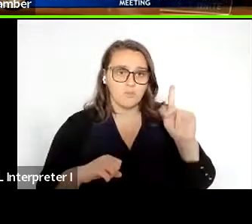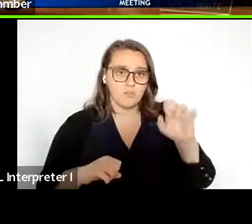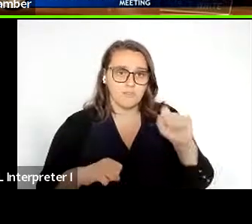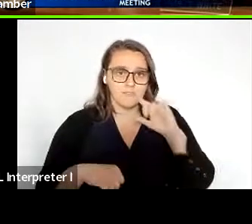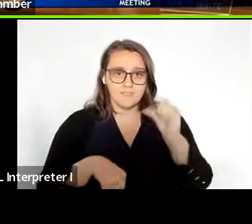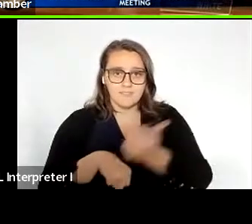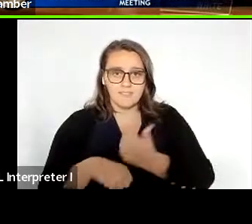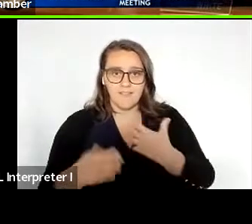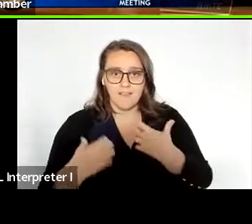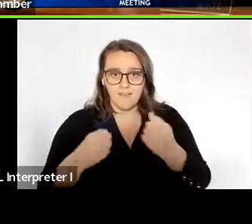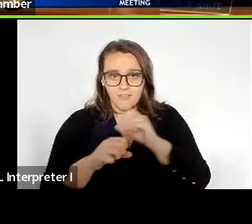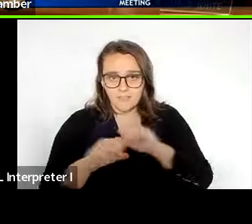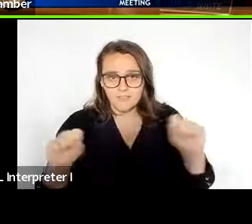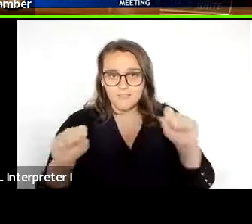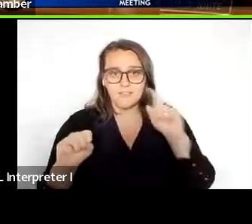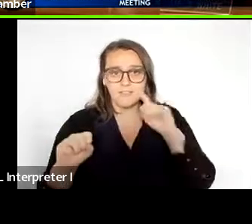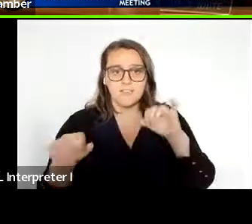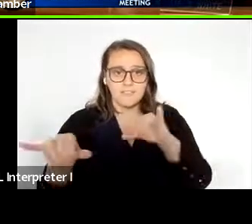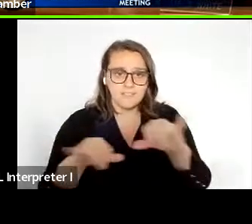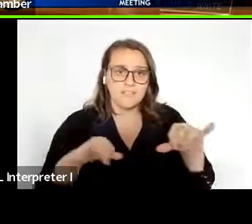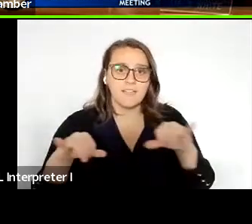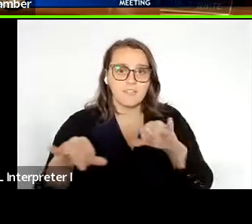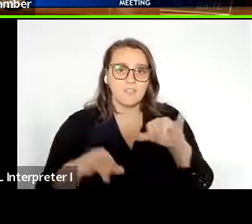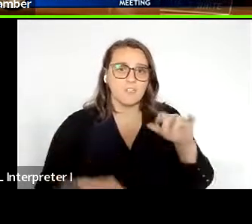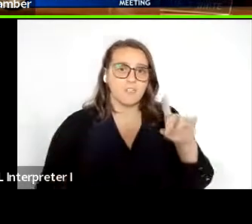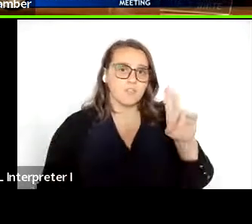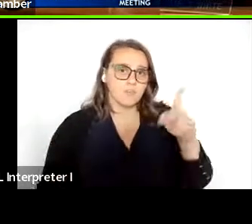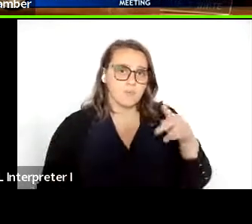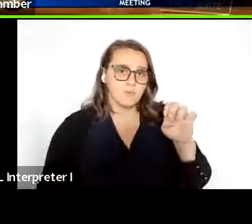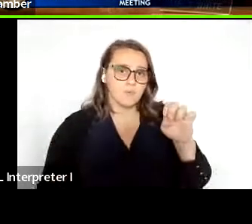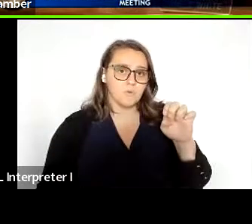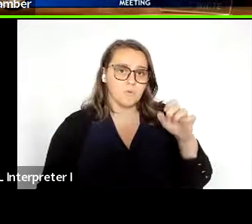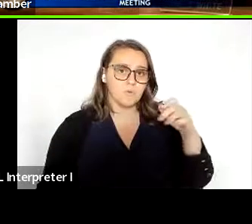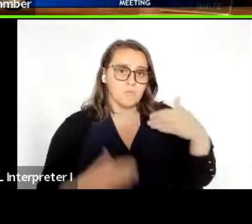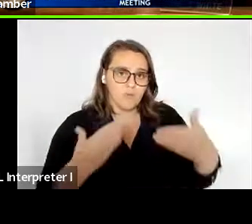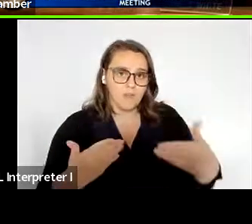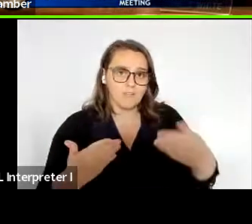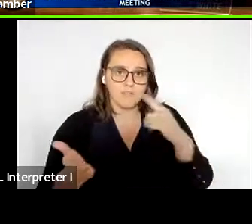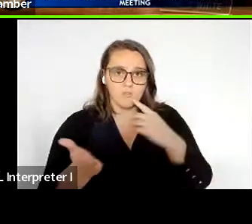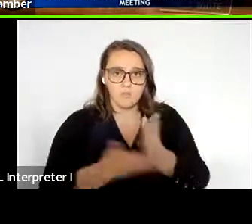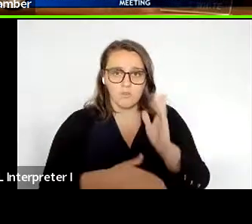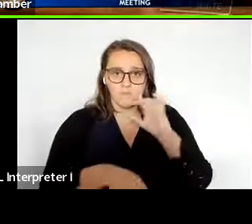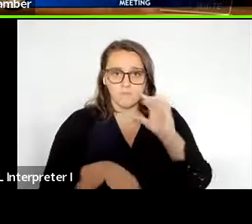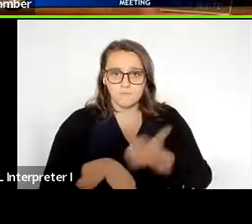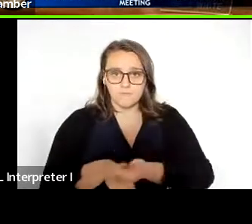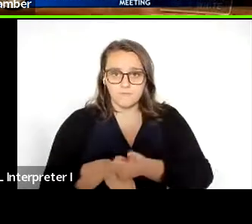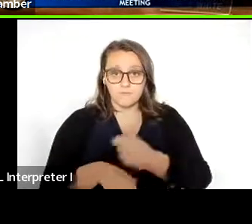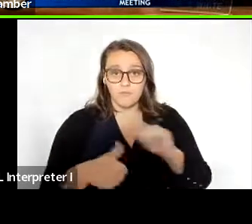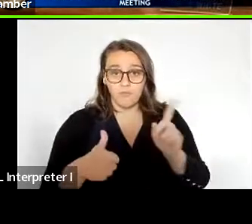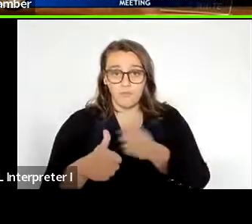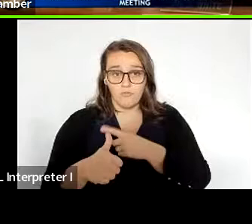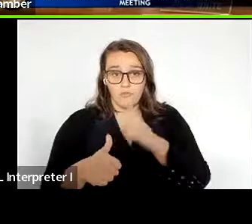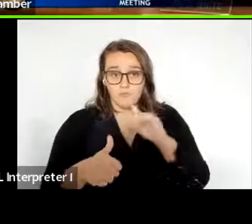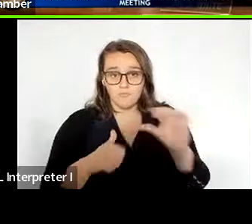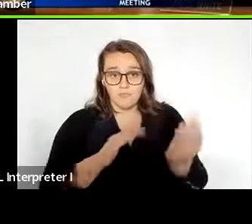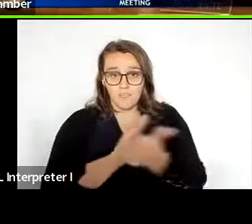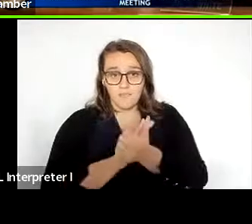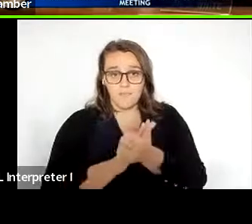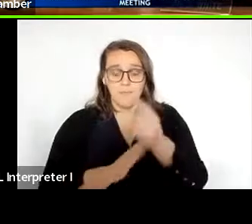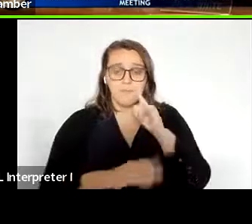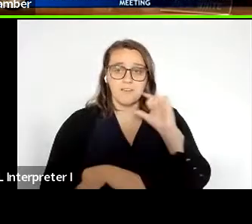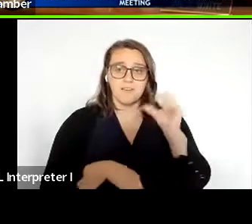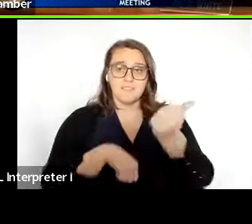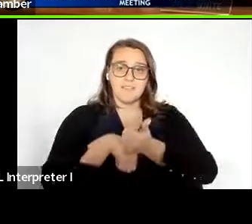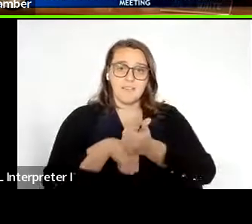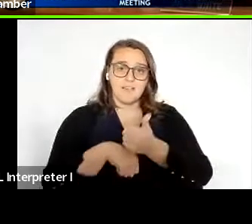standards, and ensure due process rights are enshrined and protected. So first, this amendment ensures that establishing